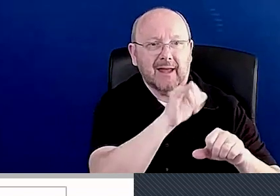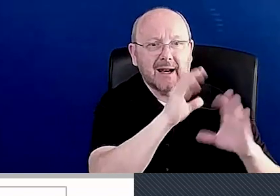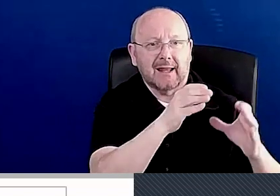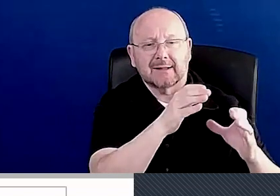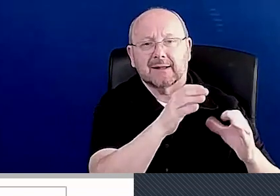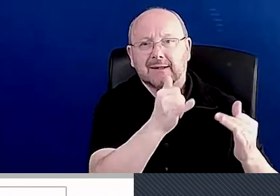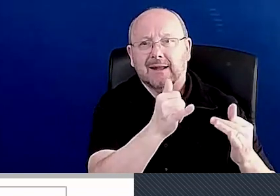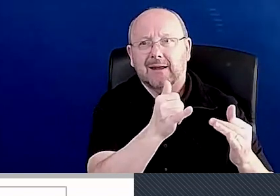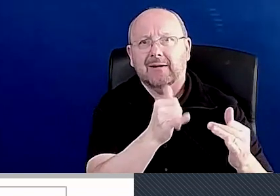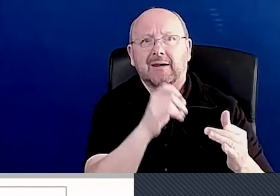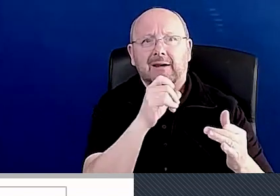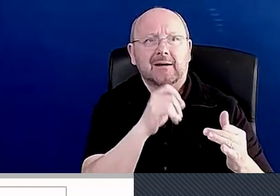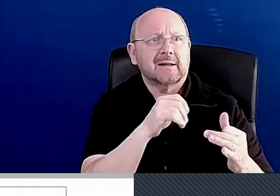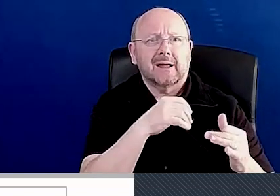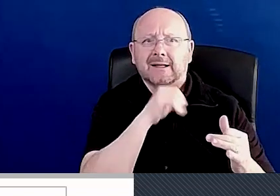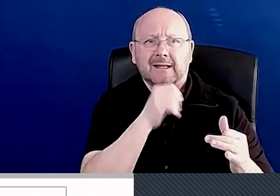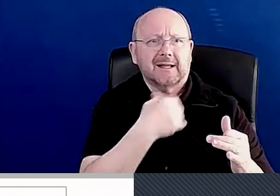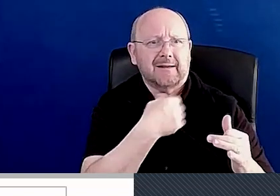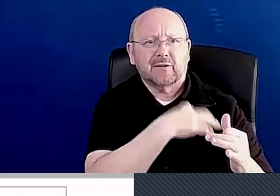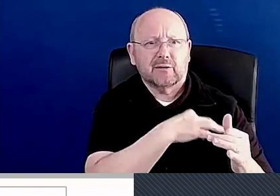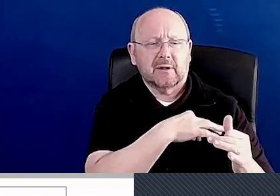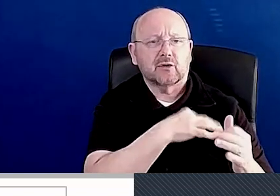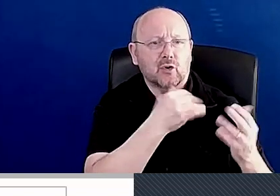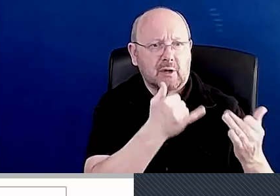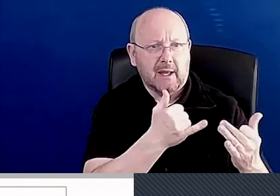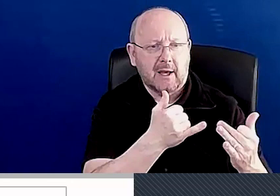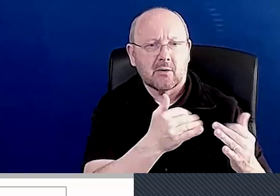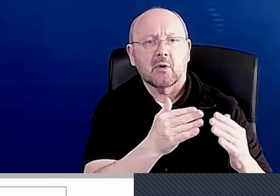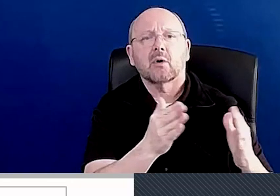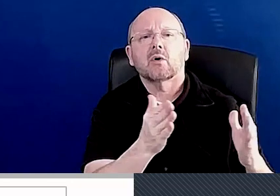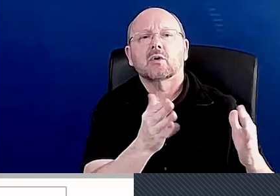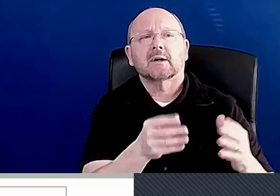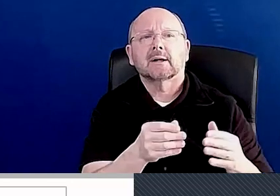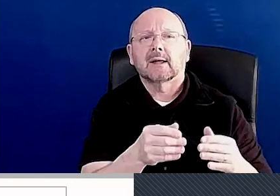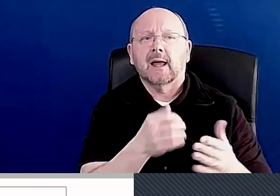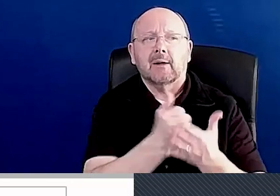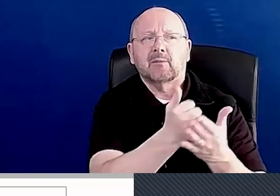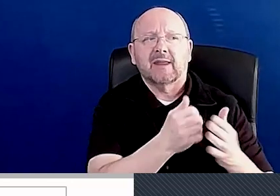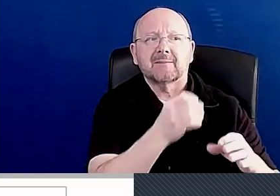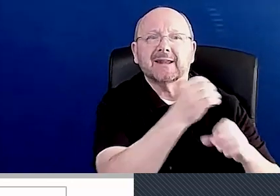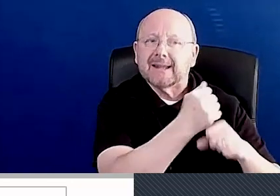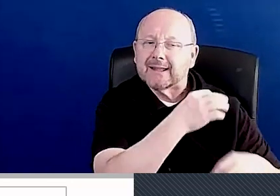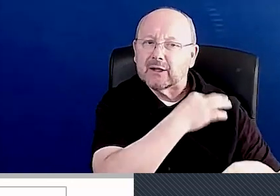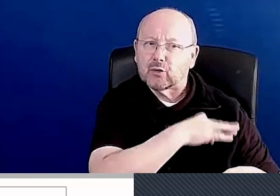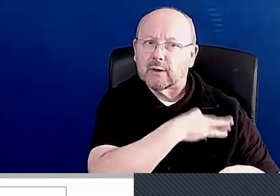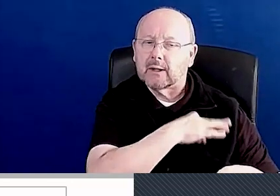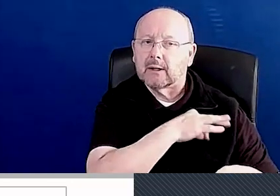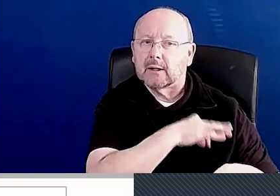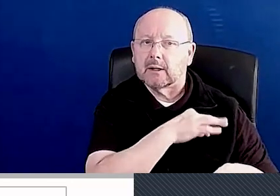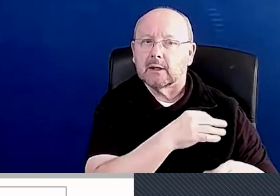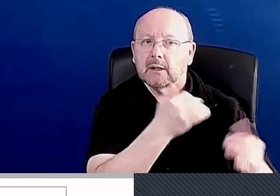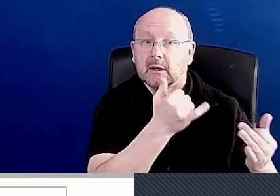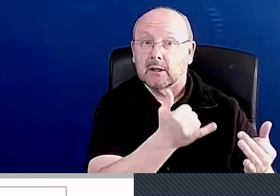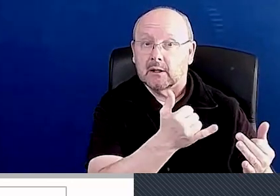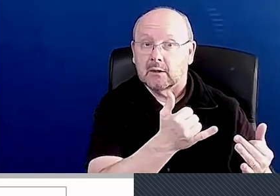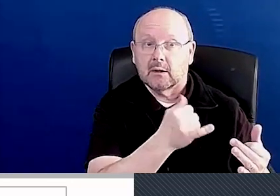again. So this is helping to at least create a little bit more efficiencies in there, so that a student doesn't have to be in that situation of having